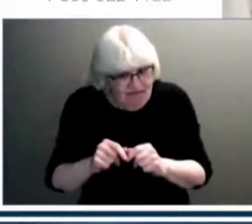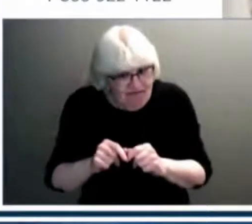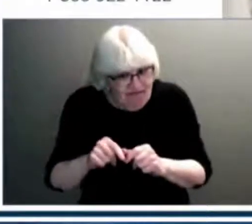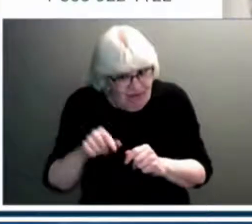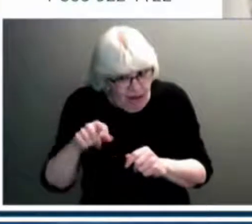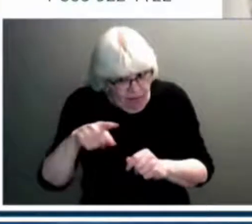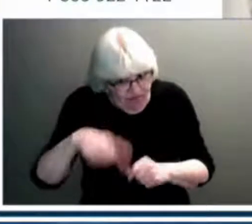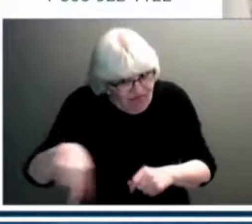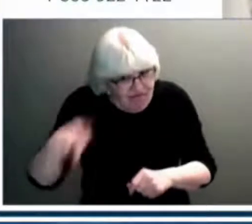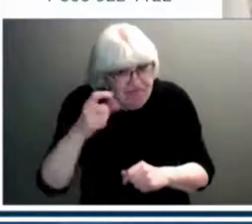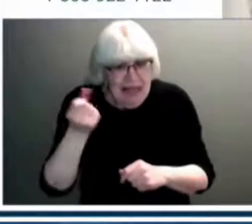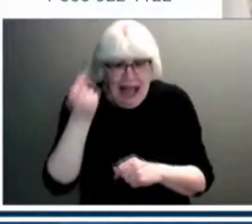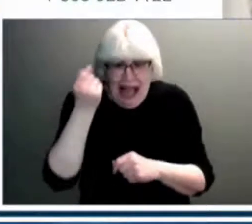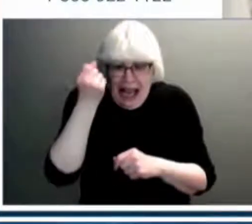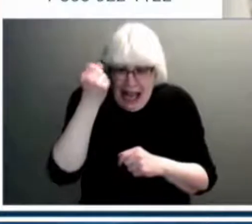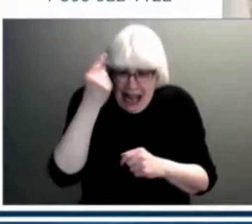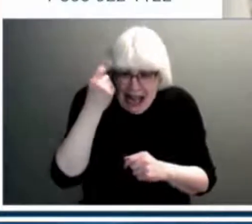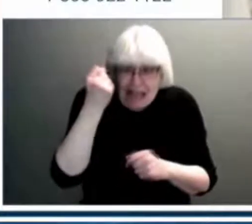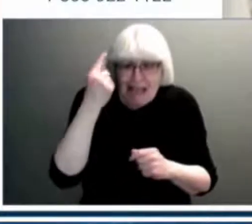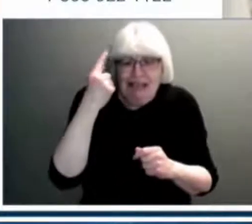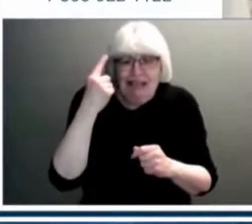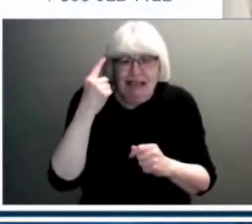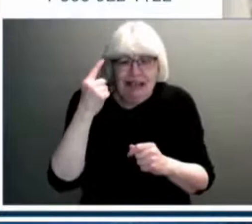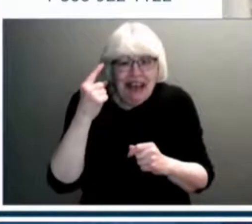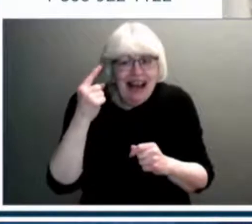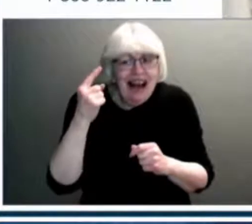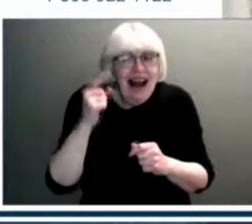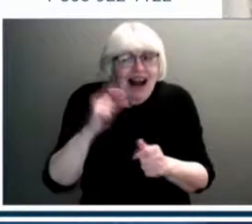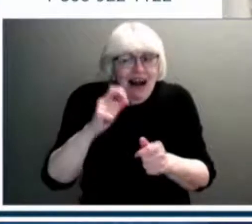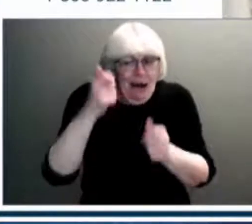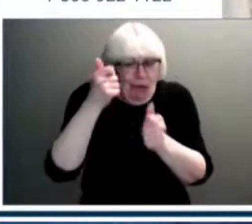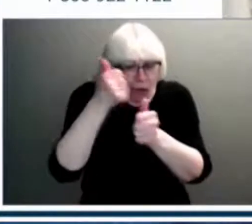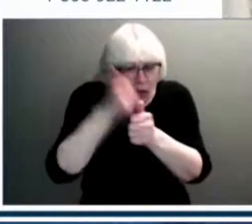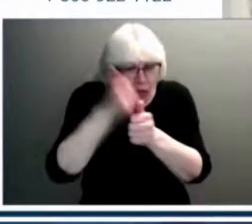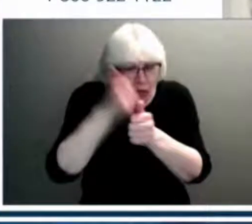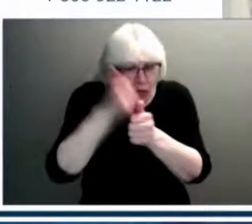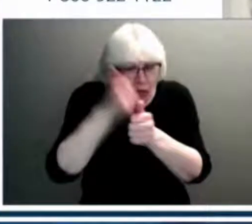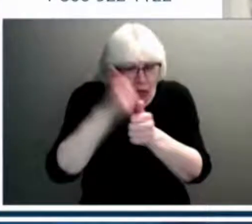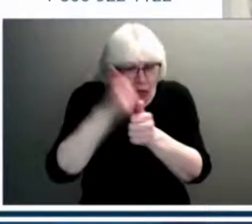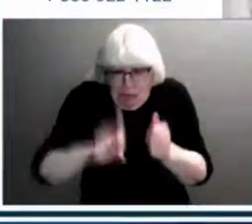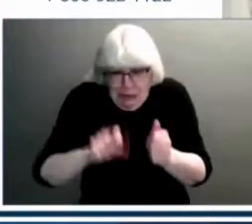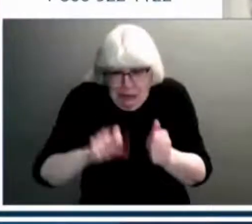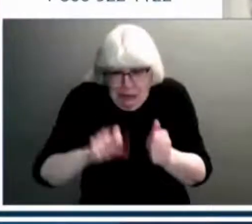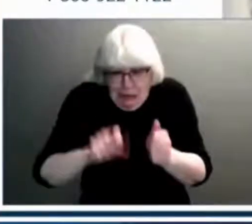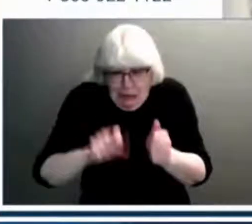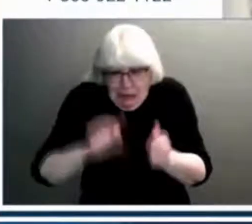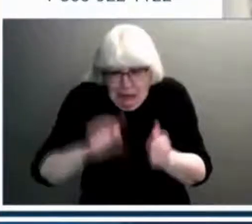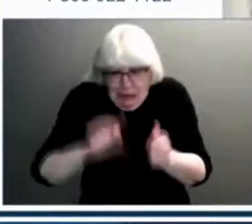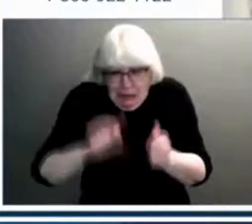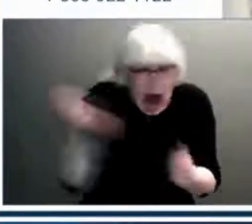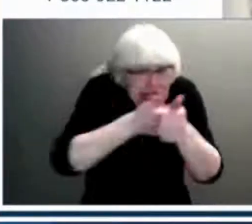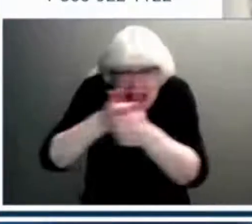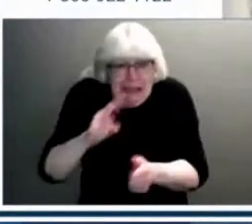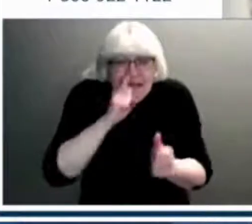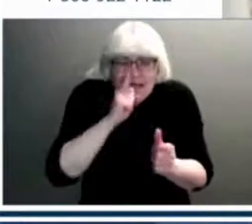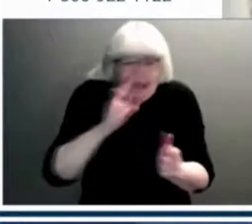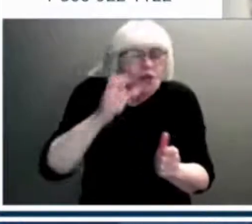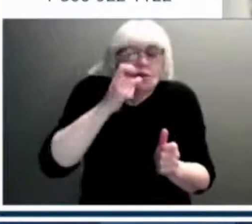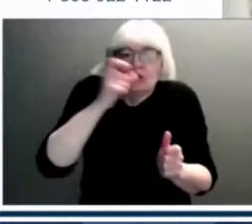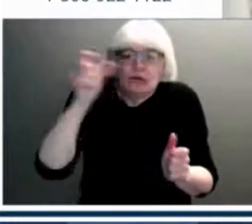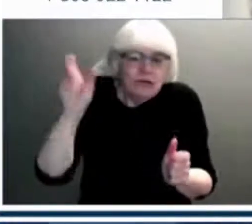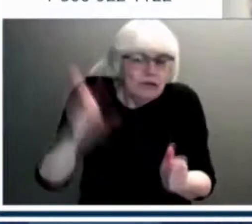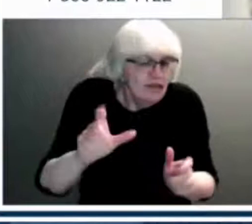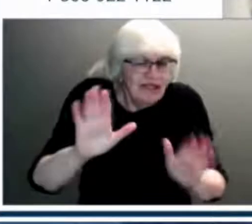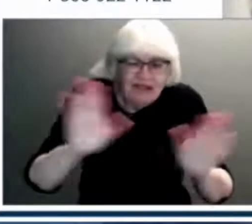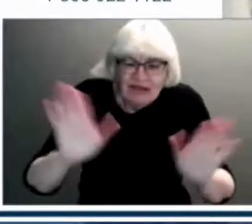people to be testing once a week at this stage. It's not the time for everyone to test every day or every week. There was a time for that, but that